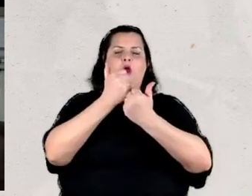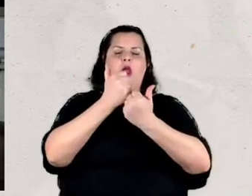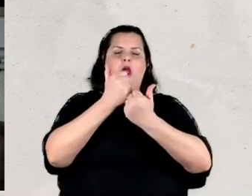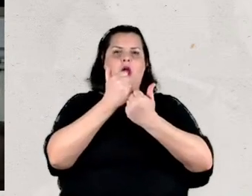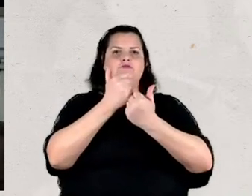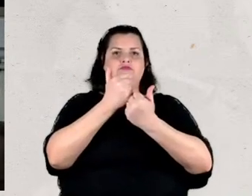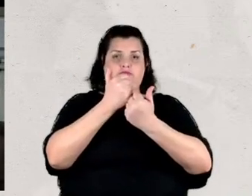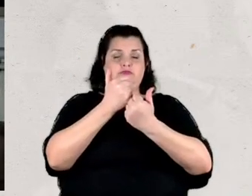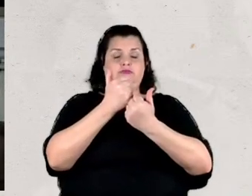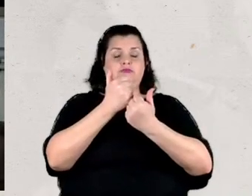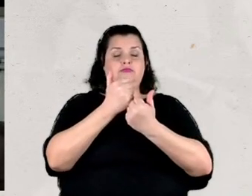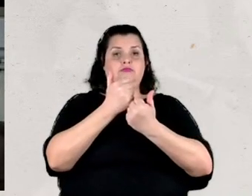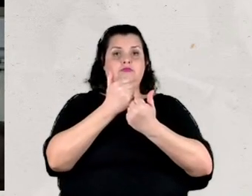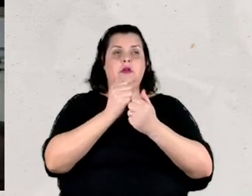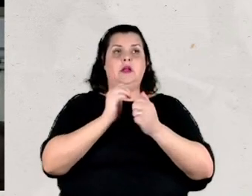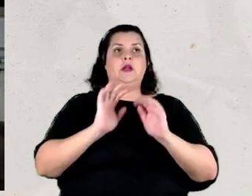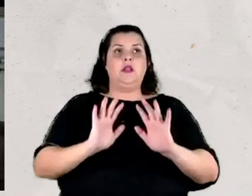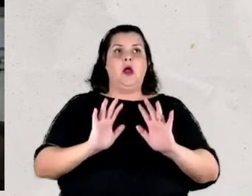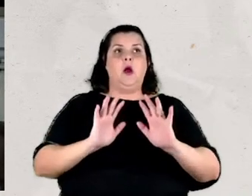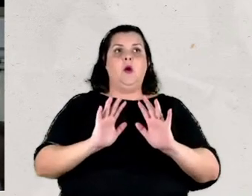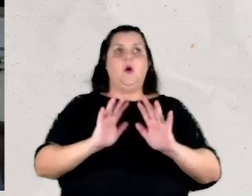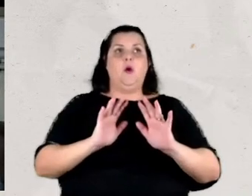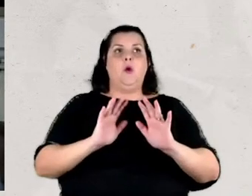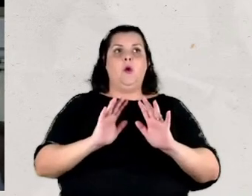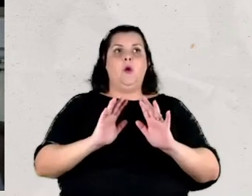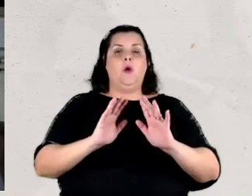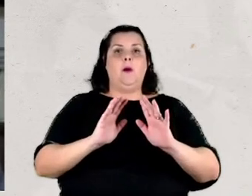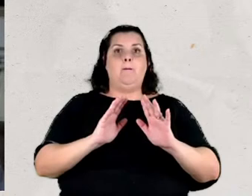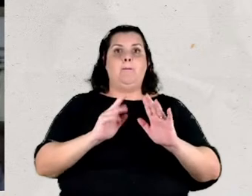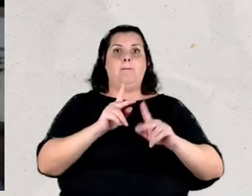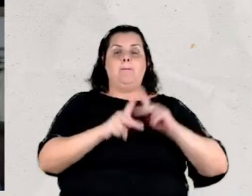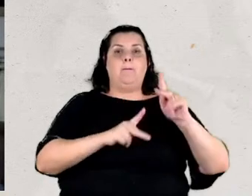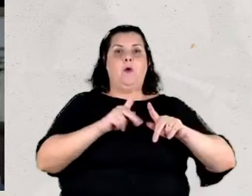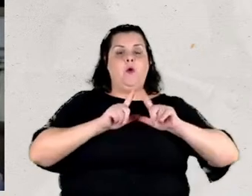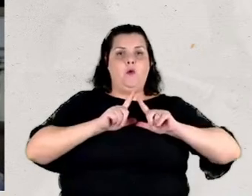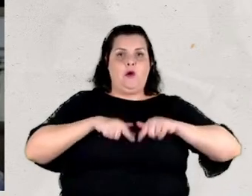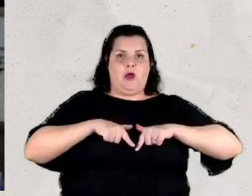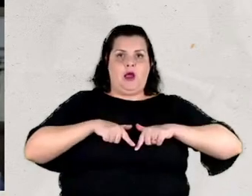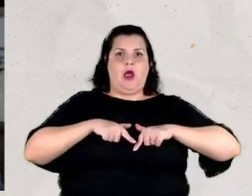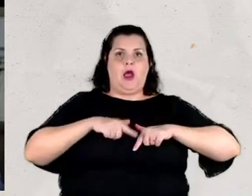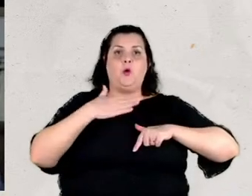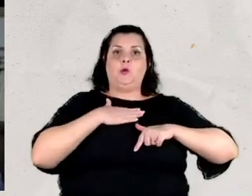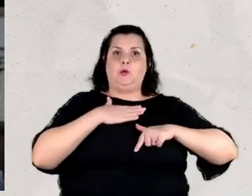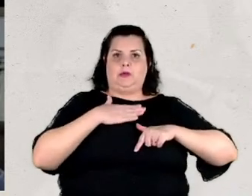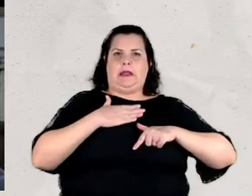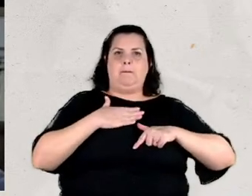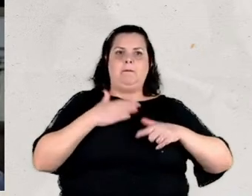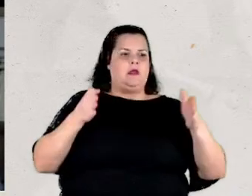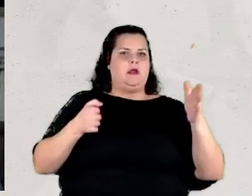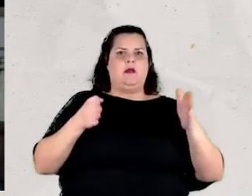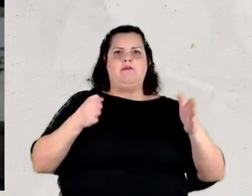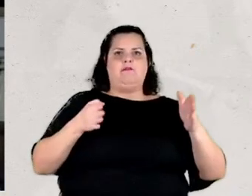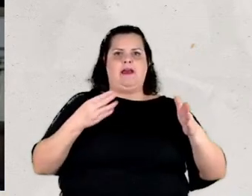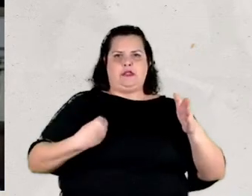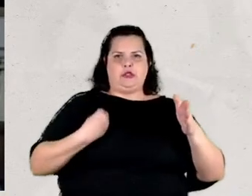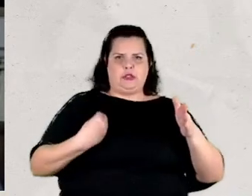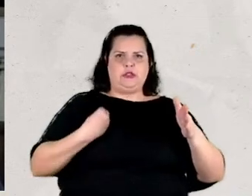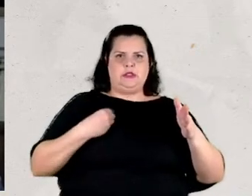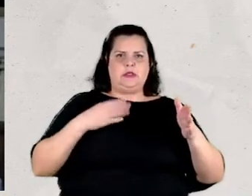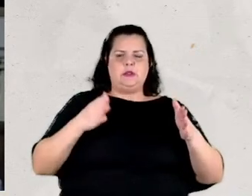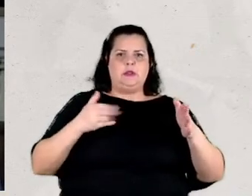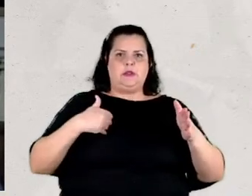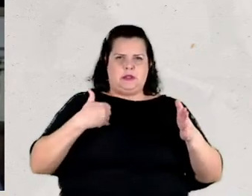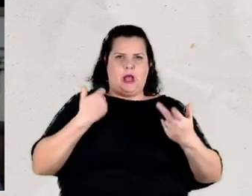process in the 1990s, remember that we tried to do that. There were joint economic ventures, there were